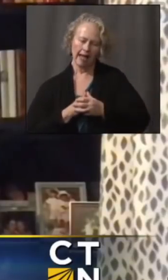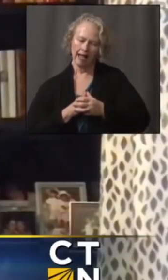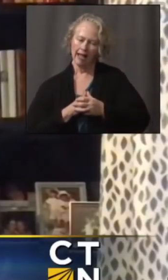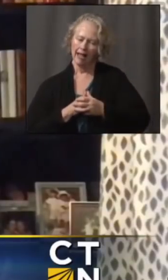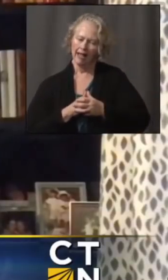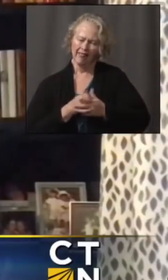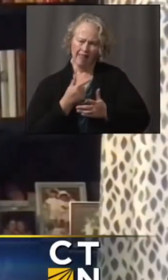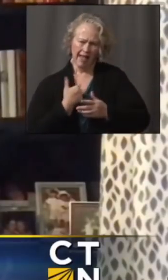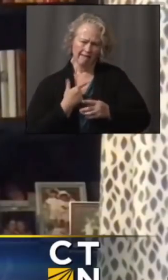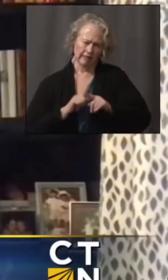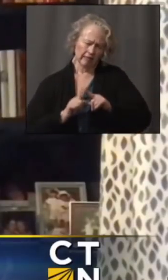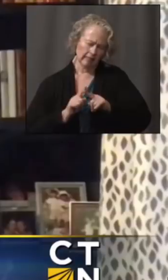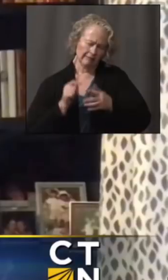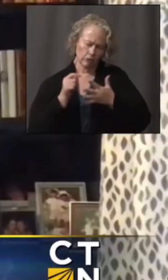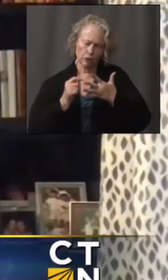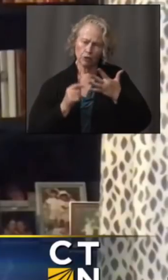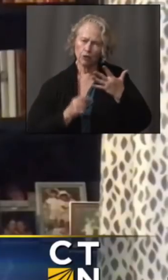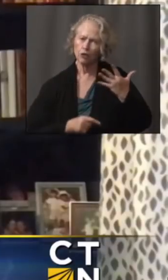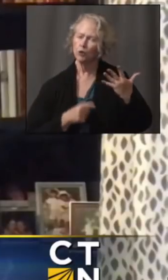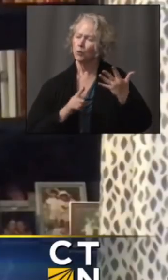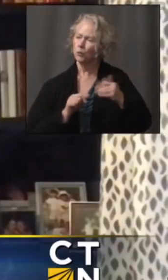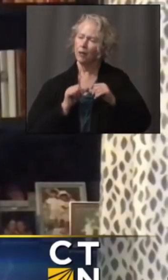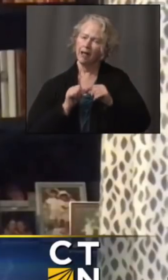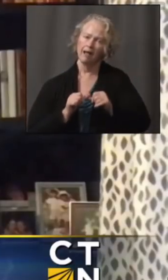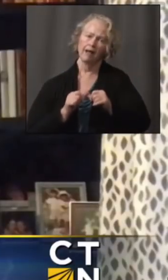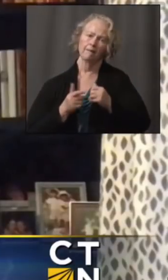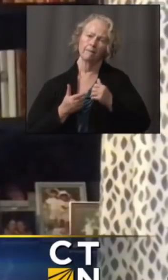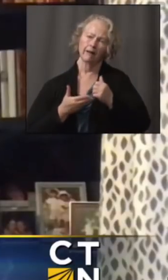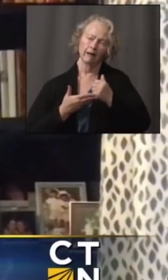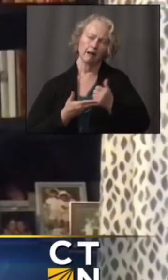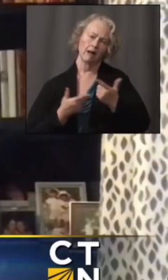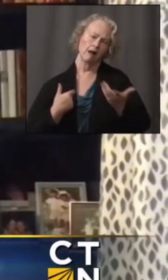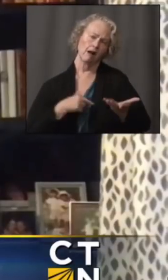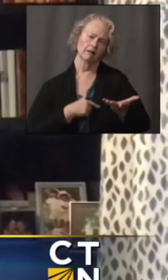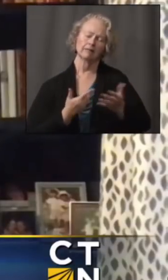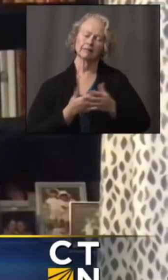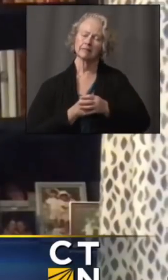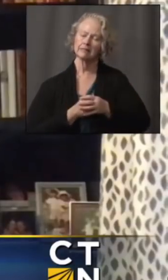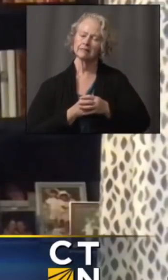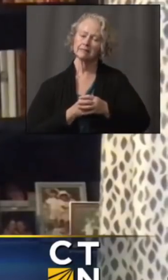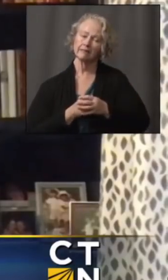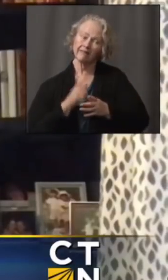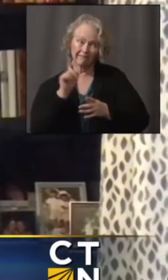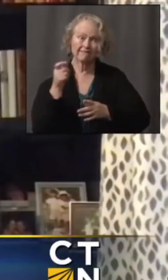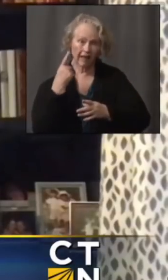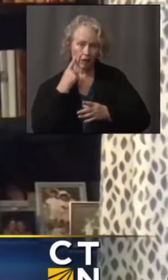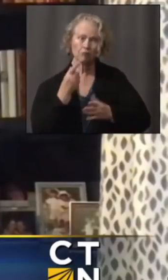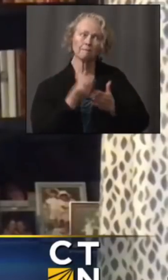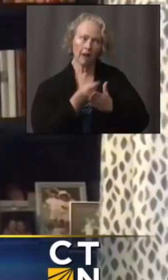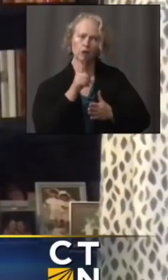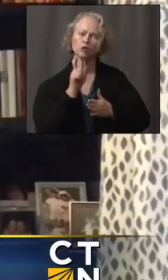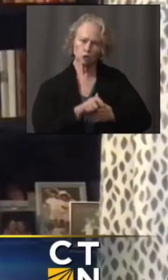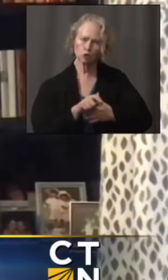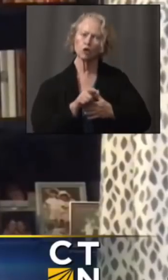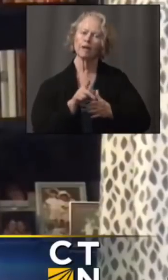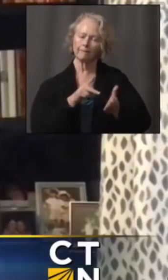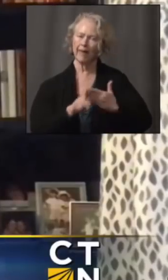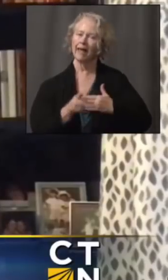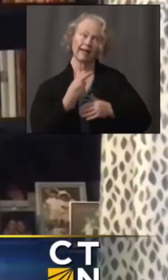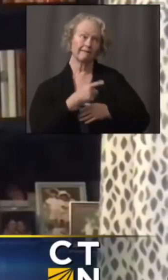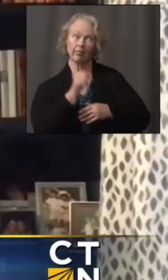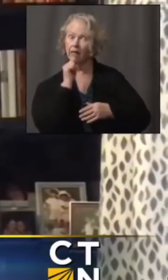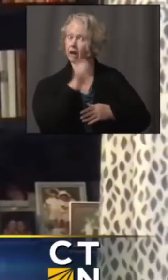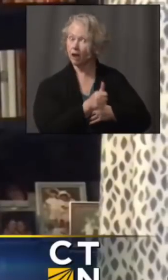various functions they do in helping us keep this pandemic under control. It should be a federal responsibility, but if they're not going to step up, we'll have